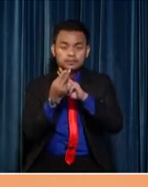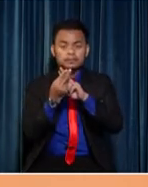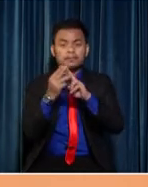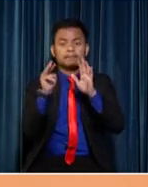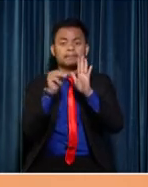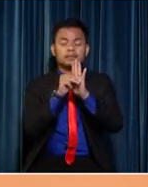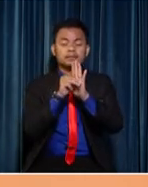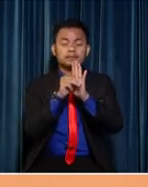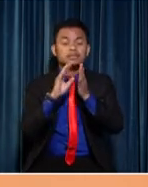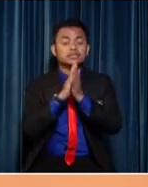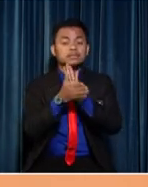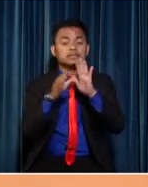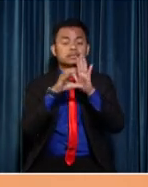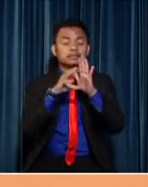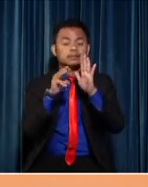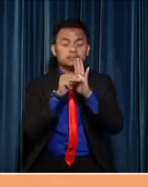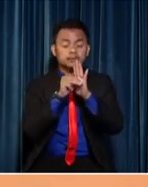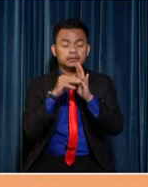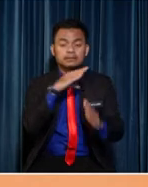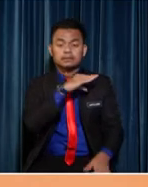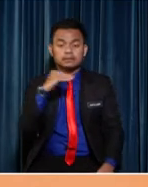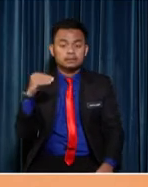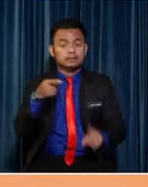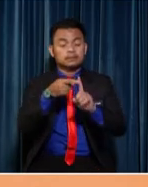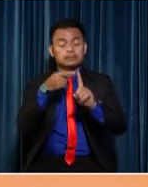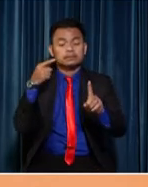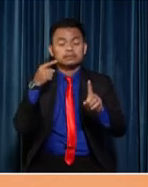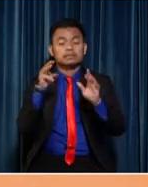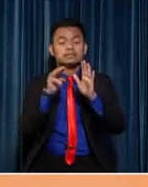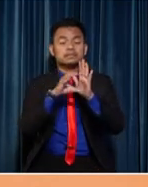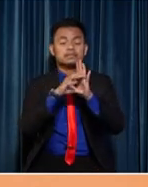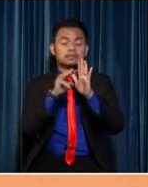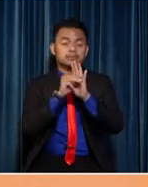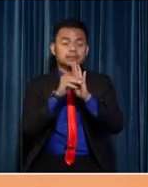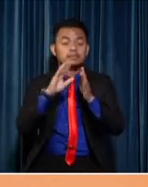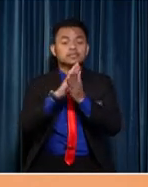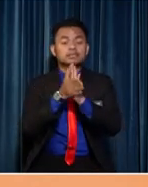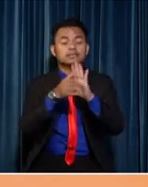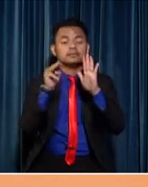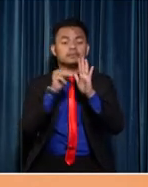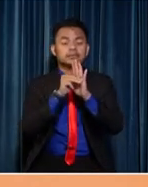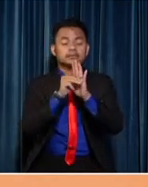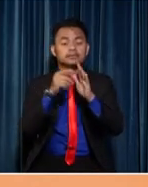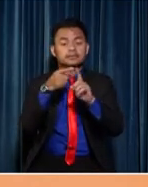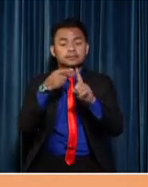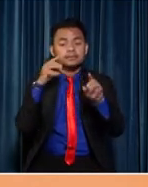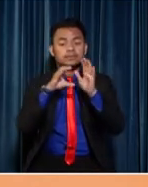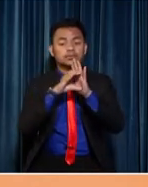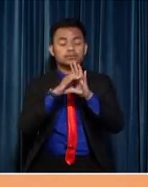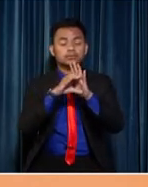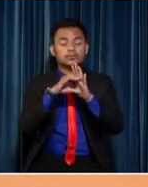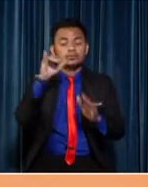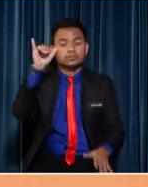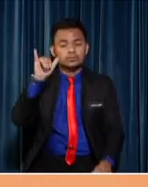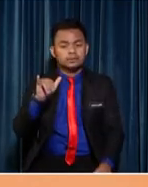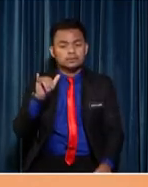to centimeter and from centimeter to meter from the examples